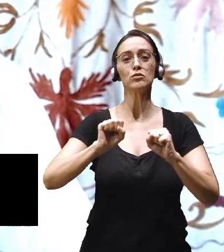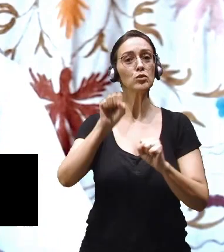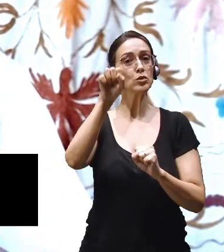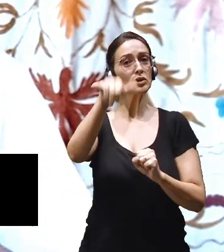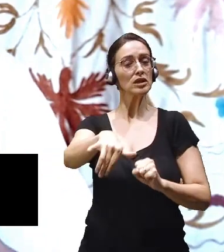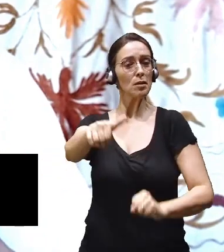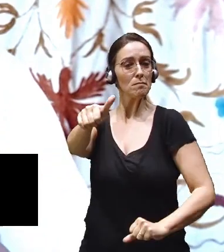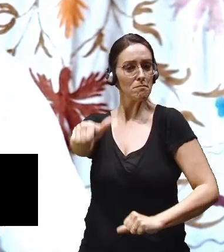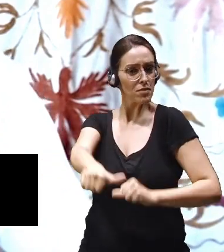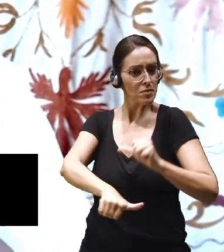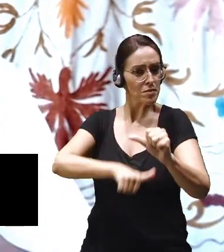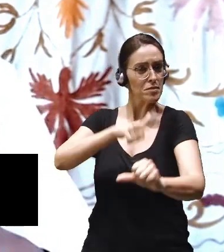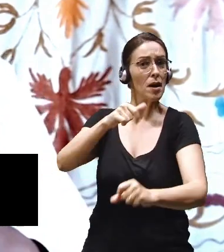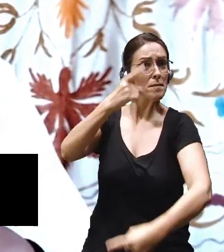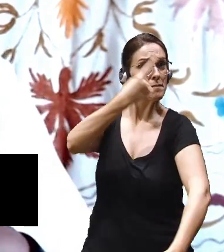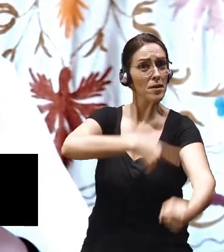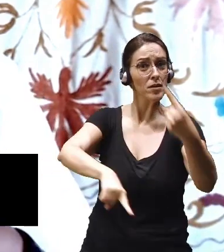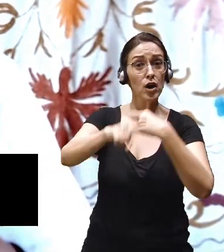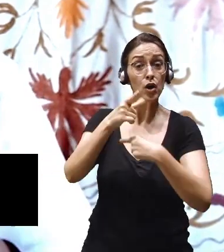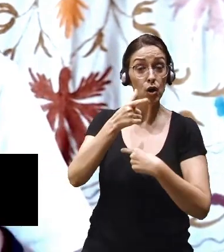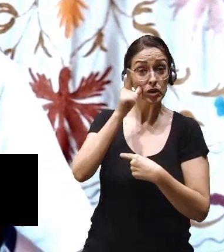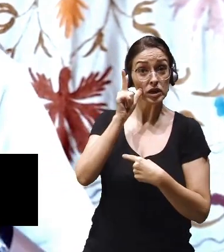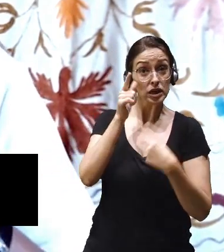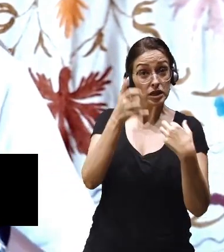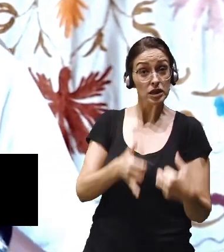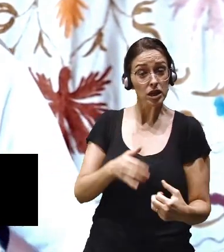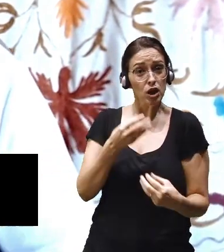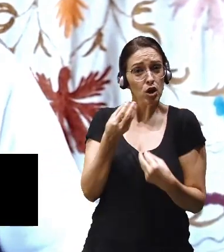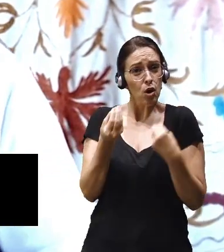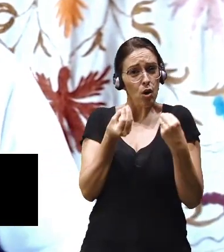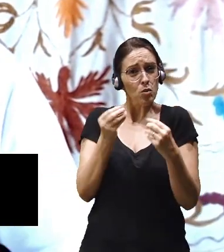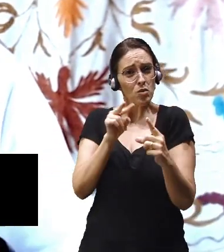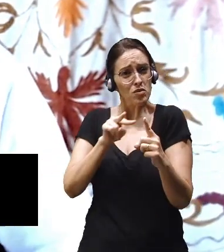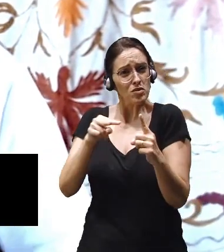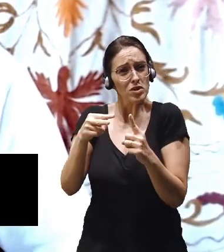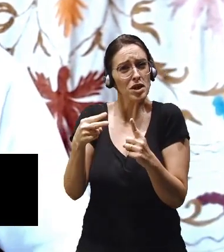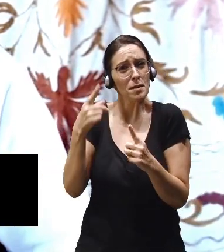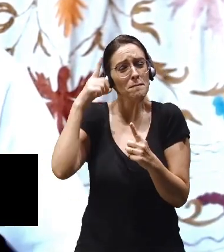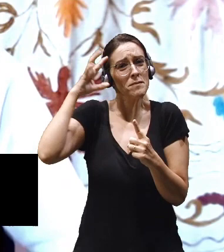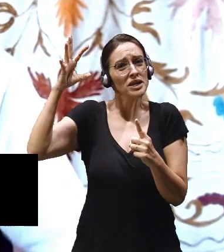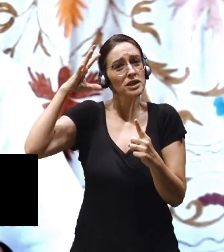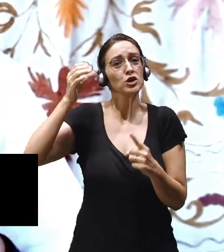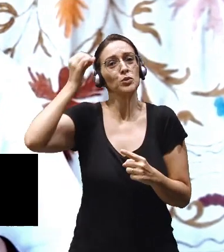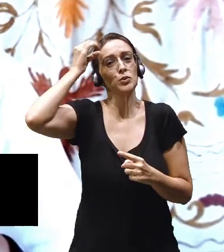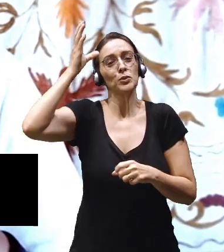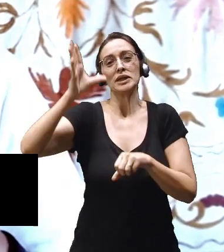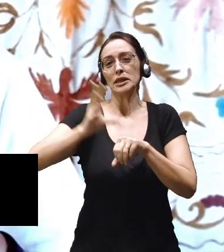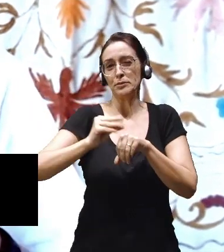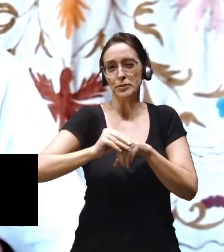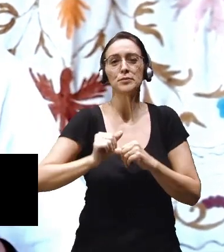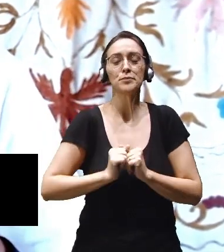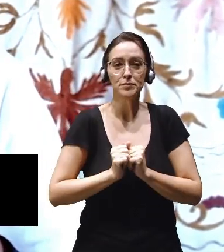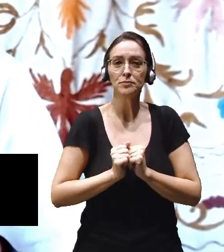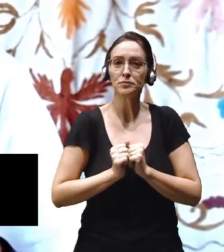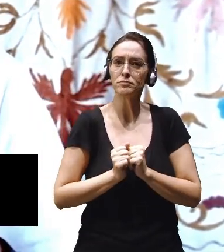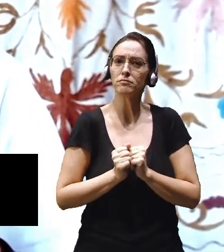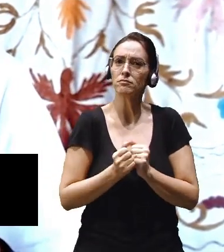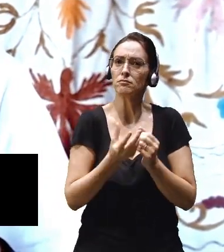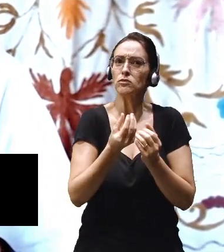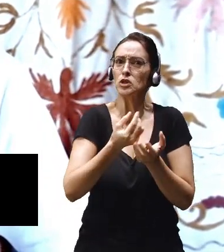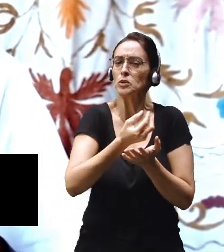how we think about knowledge. And I love that a couple folks said, evaluation is actually